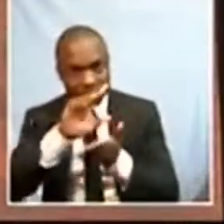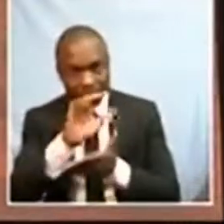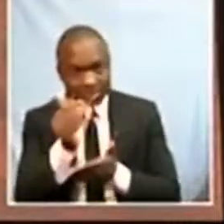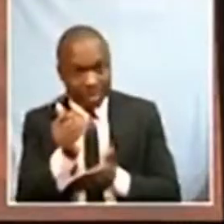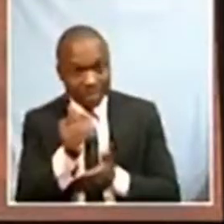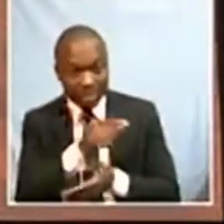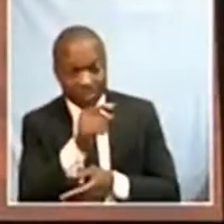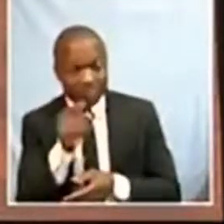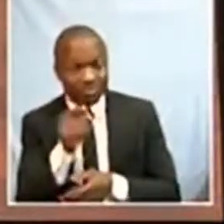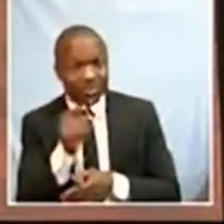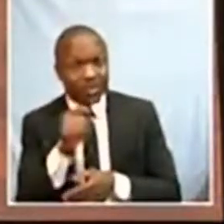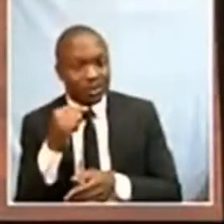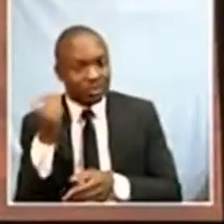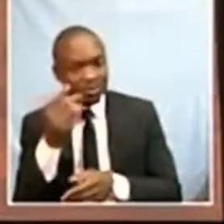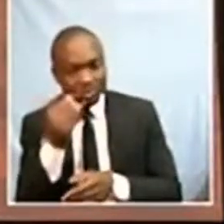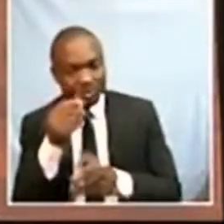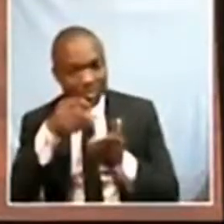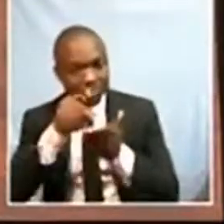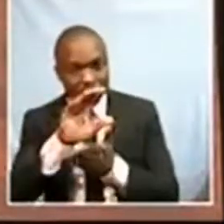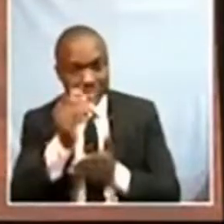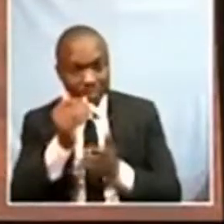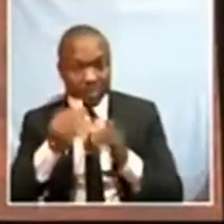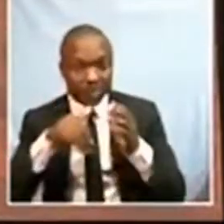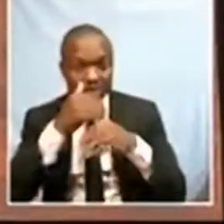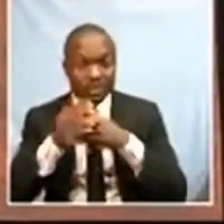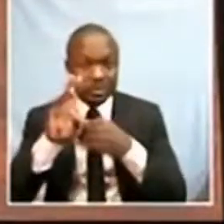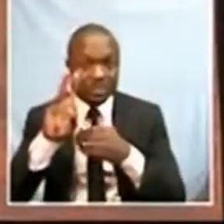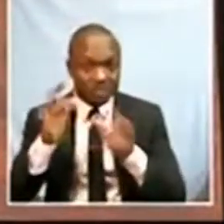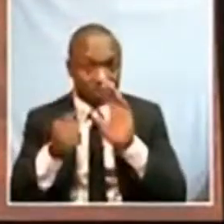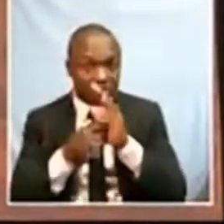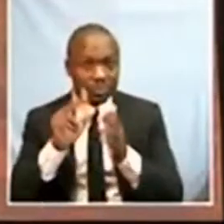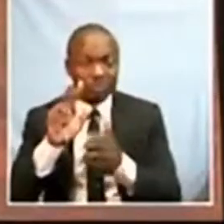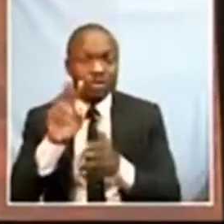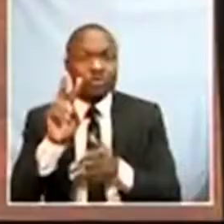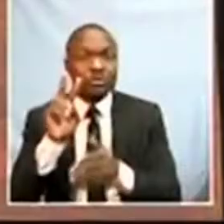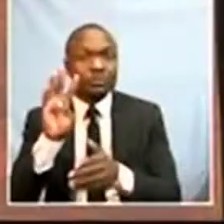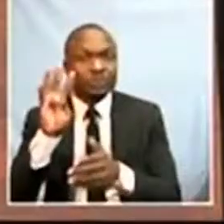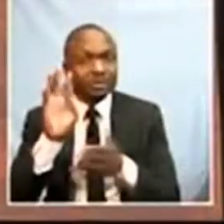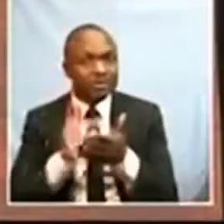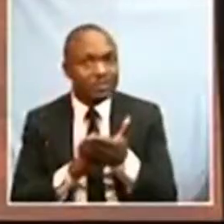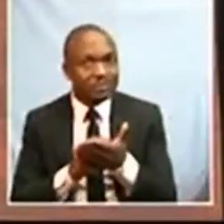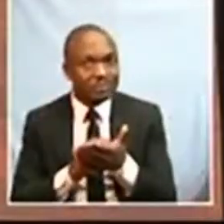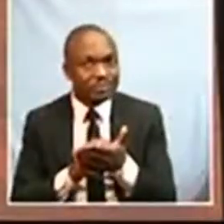where the only amount that has been paid out of 6.3 is 24,000.